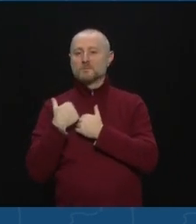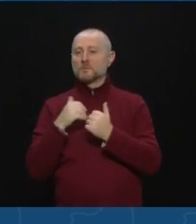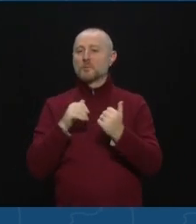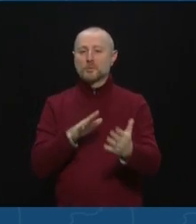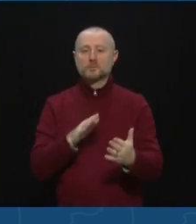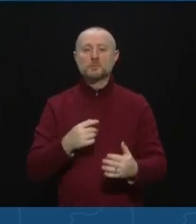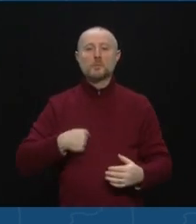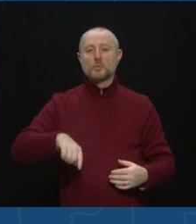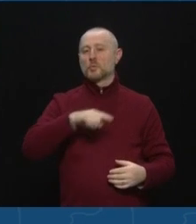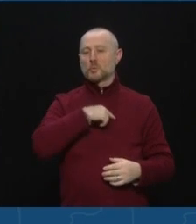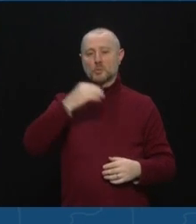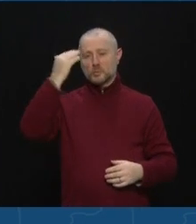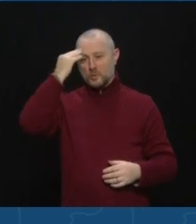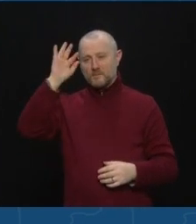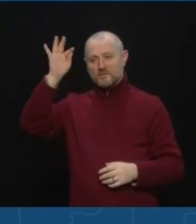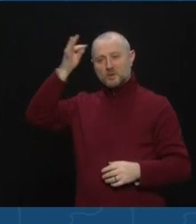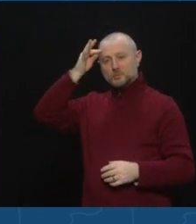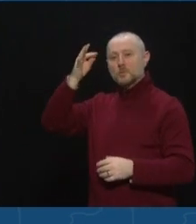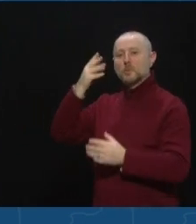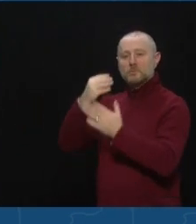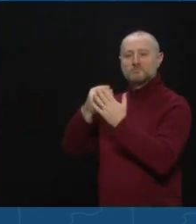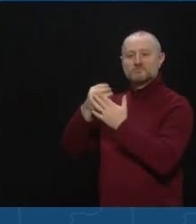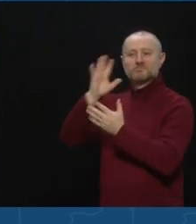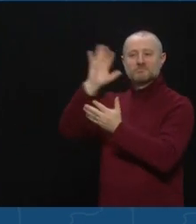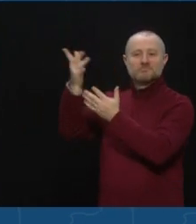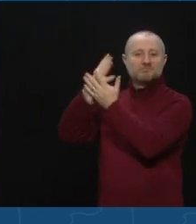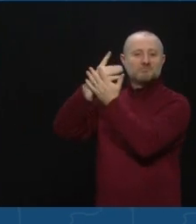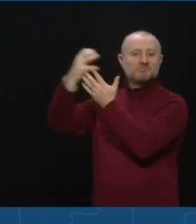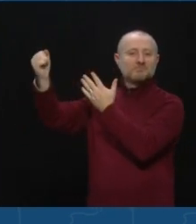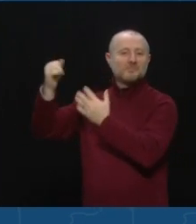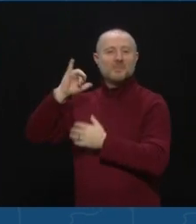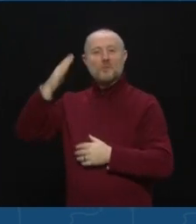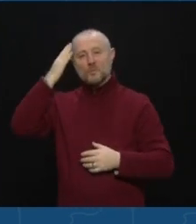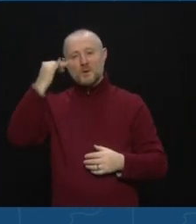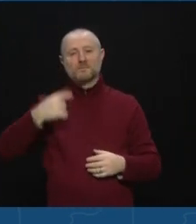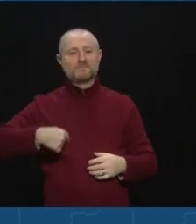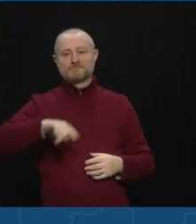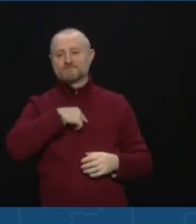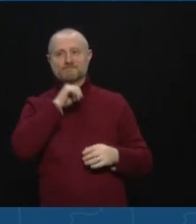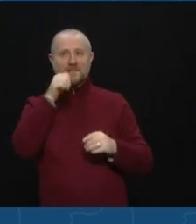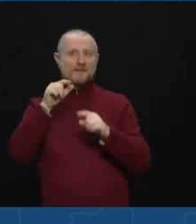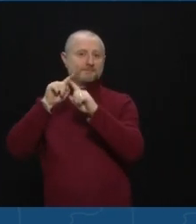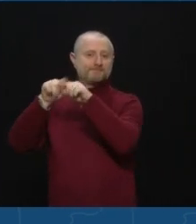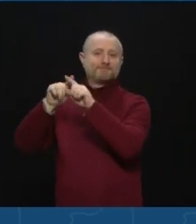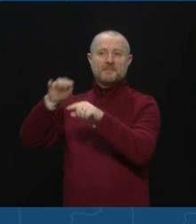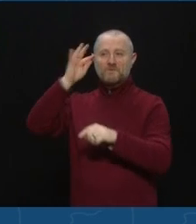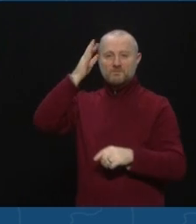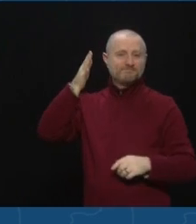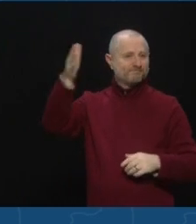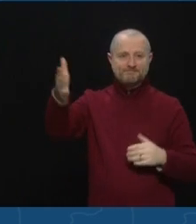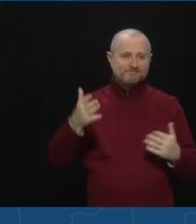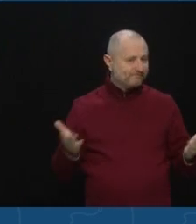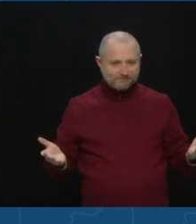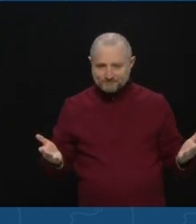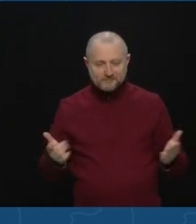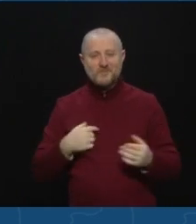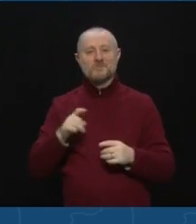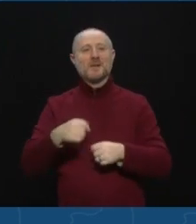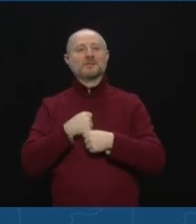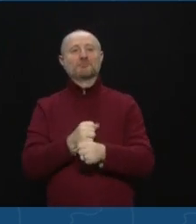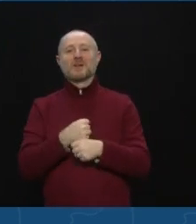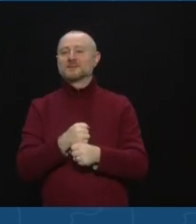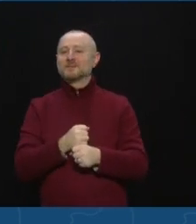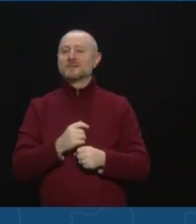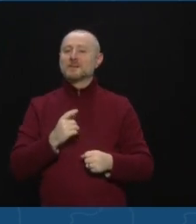that the federal funds will eventually run out, and that's why we're not banking on them for the future. We're not creating recurring